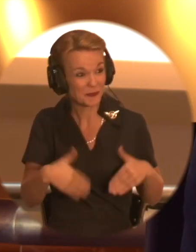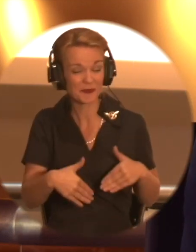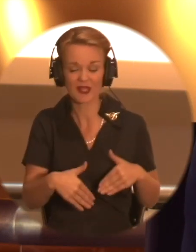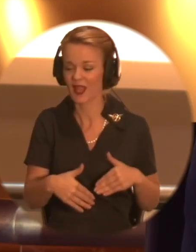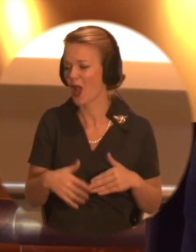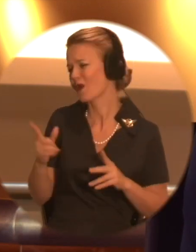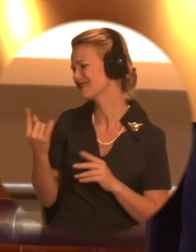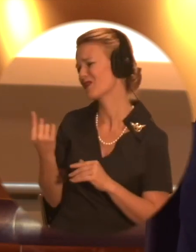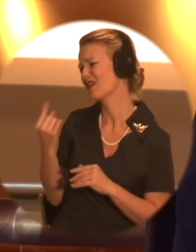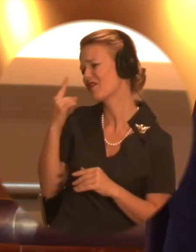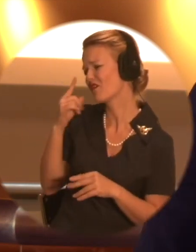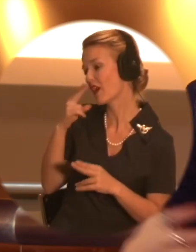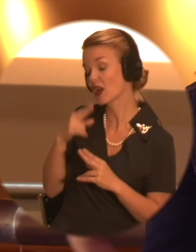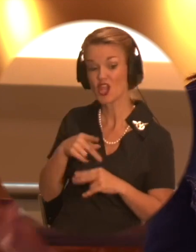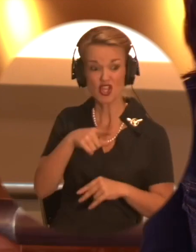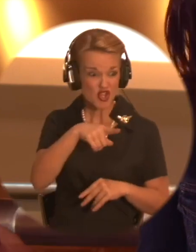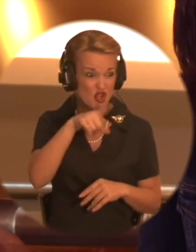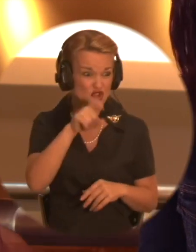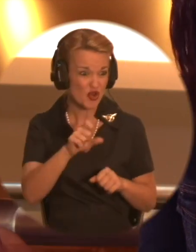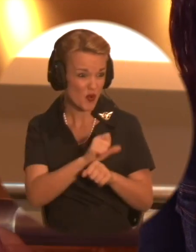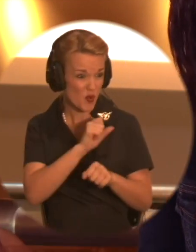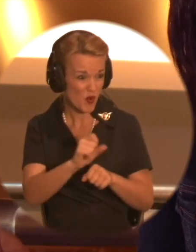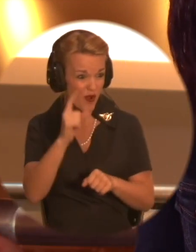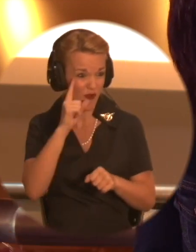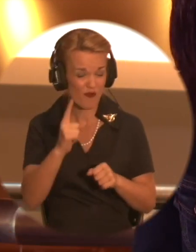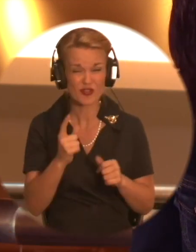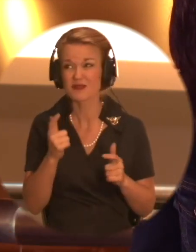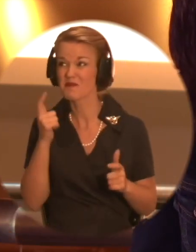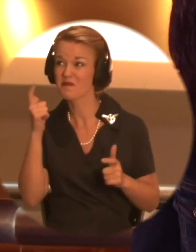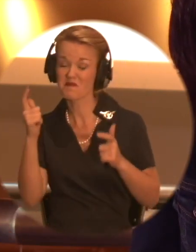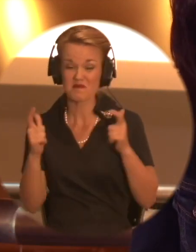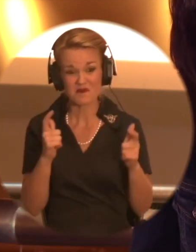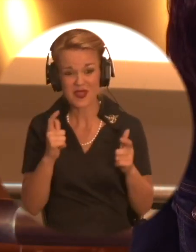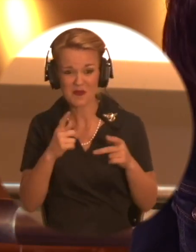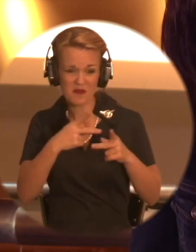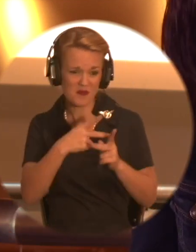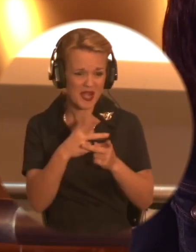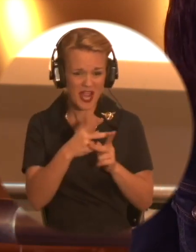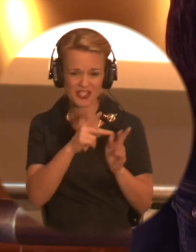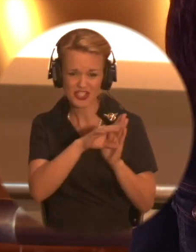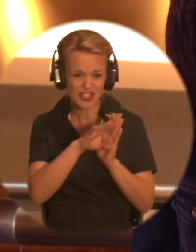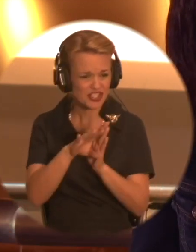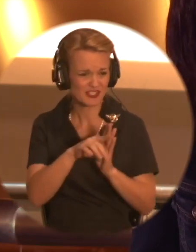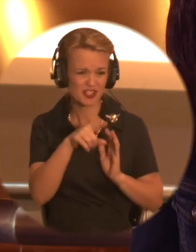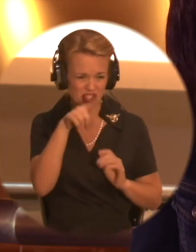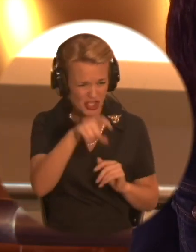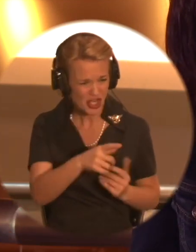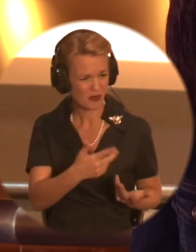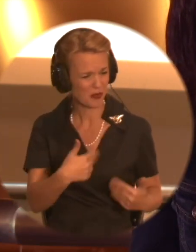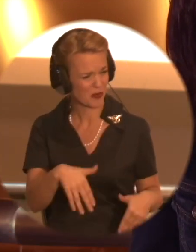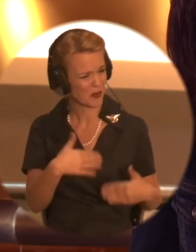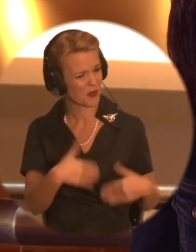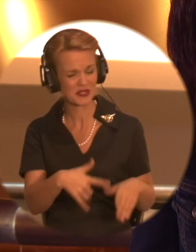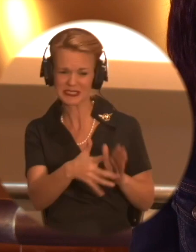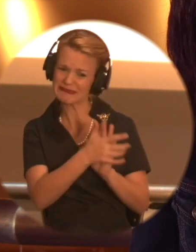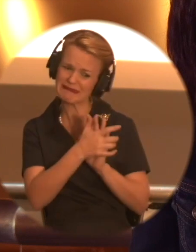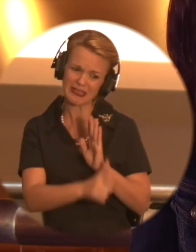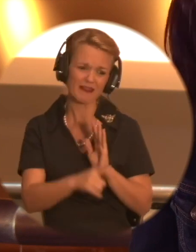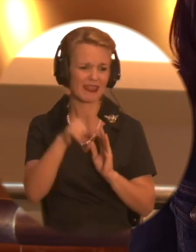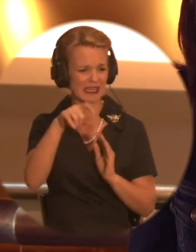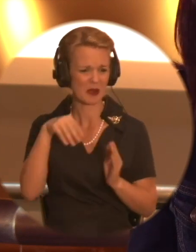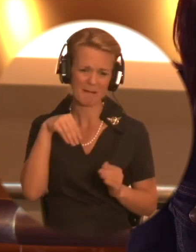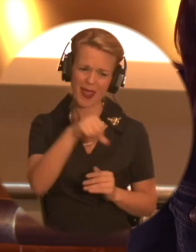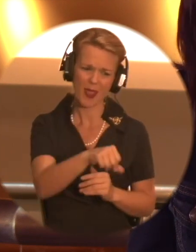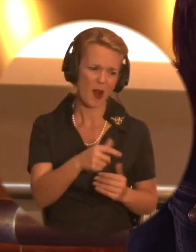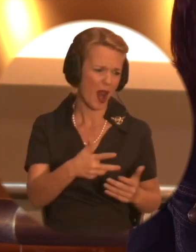be working for a huge studio doing these on a huge motion picture budget where you are being compensated. Yeah.